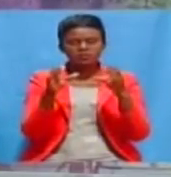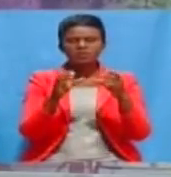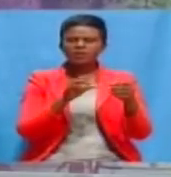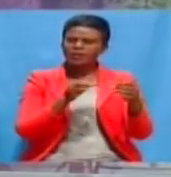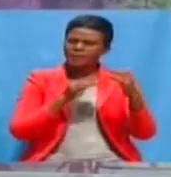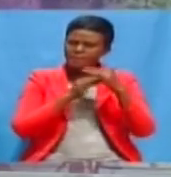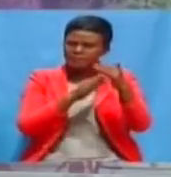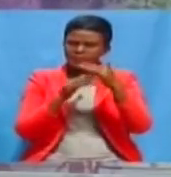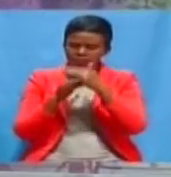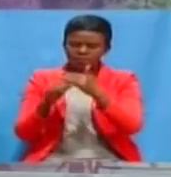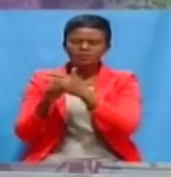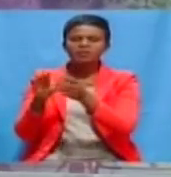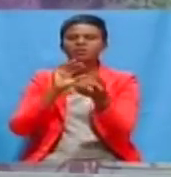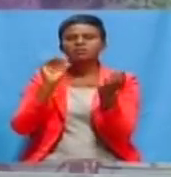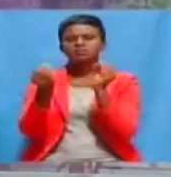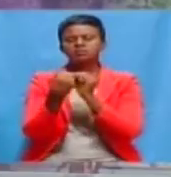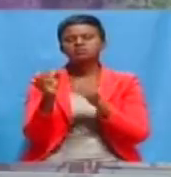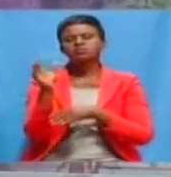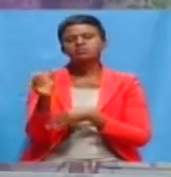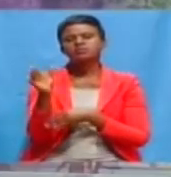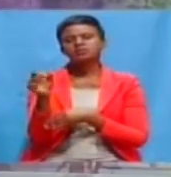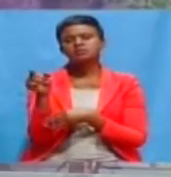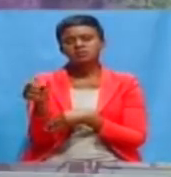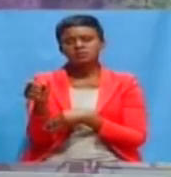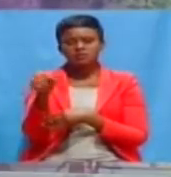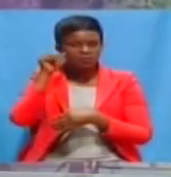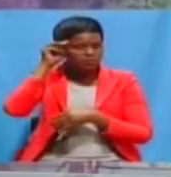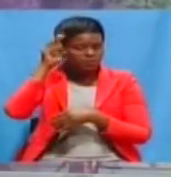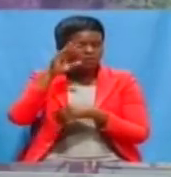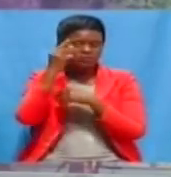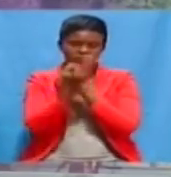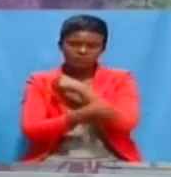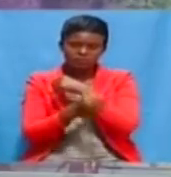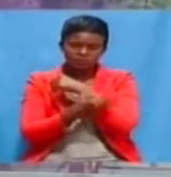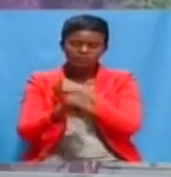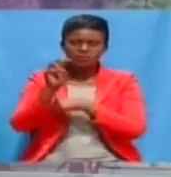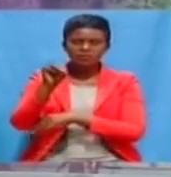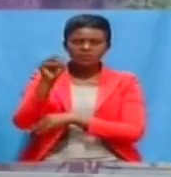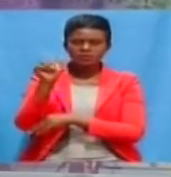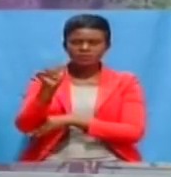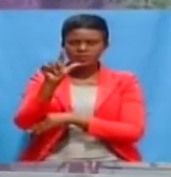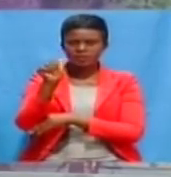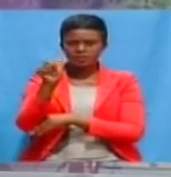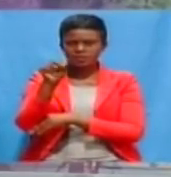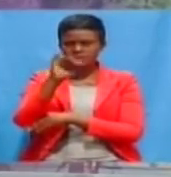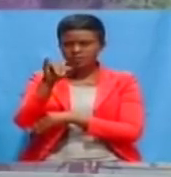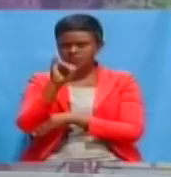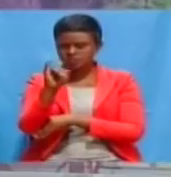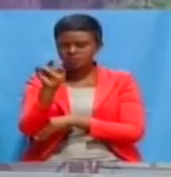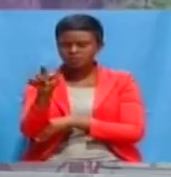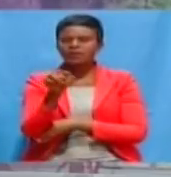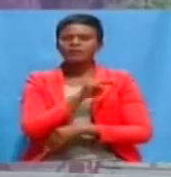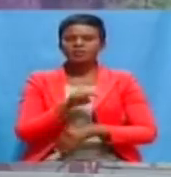country representative by the opposition UPND. Minister of Foreign Affairs Joe Malanje says members of the diplomatic